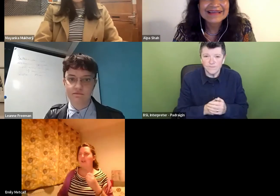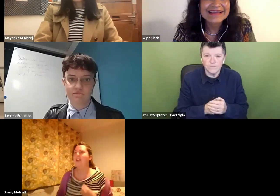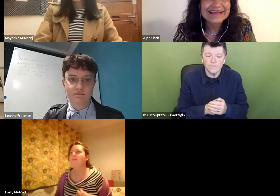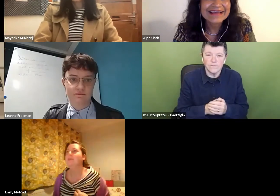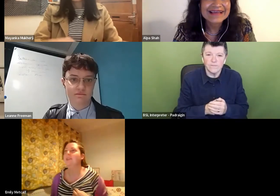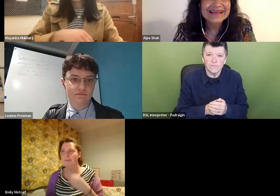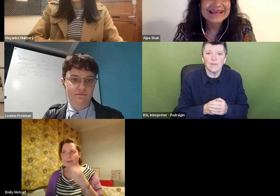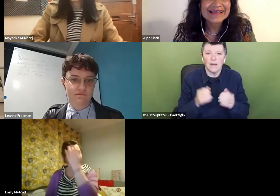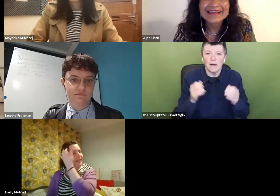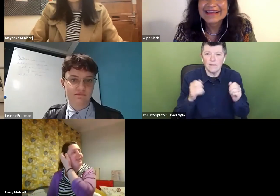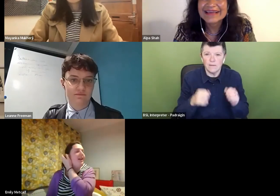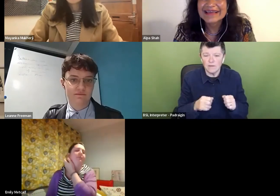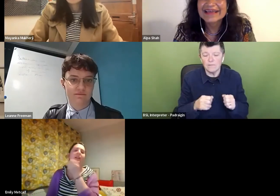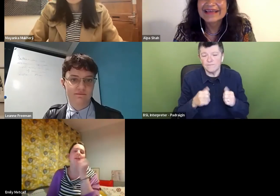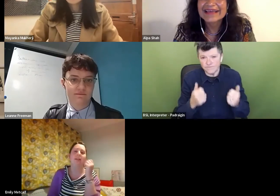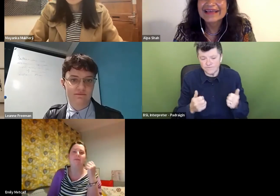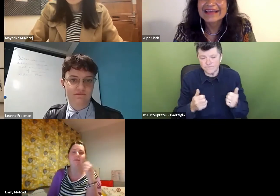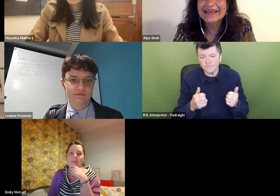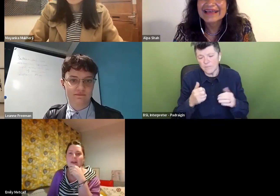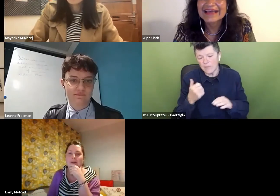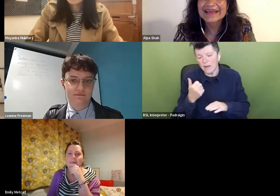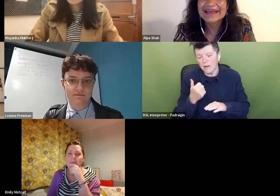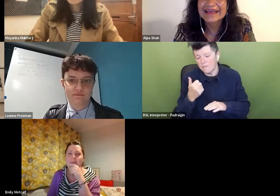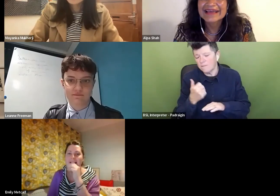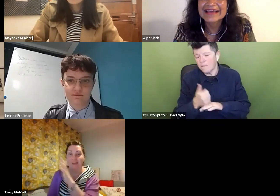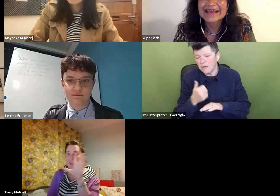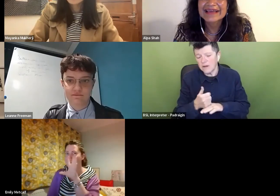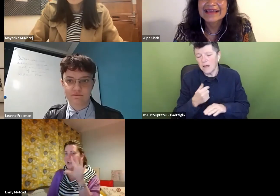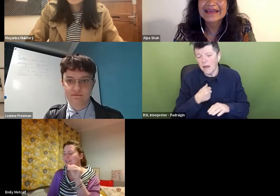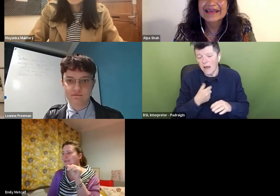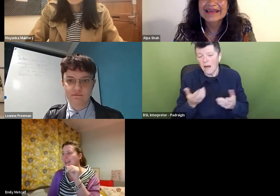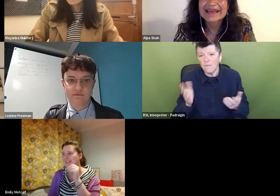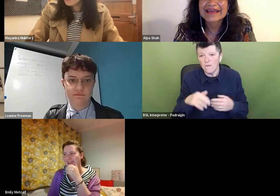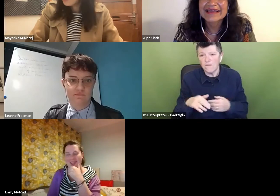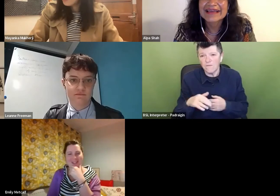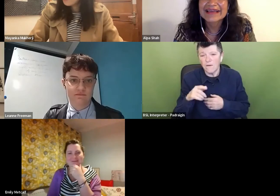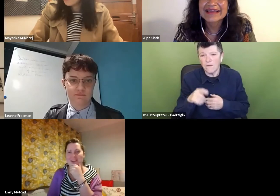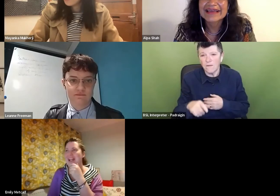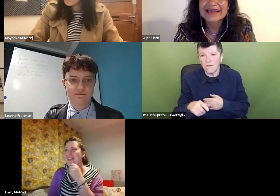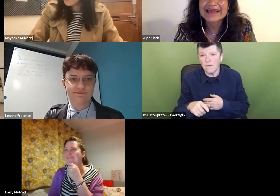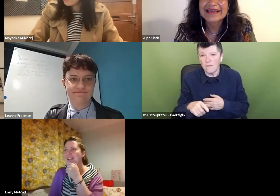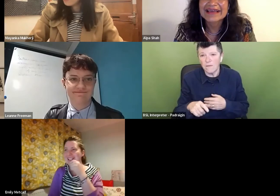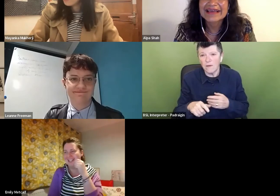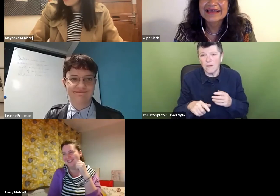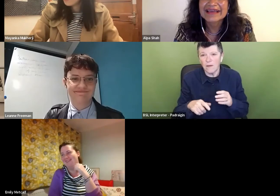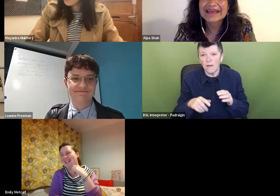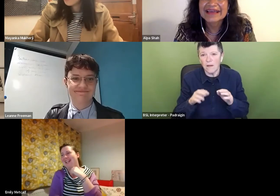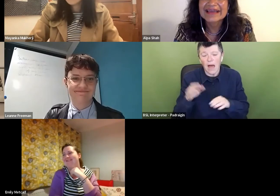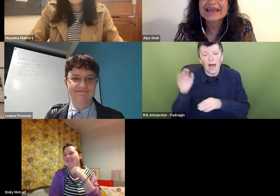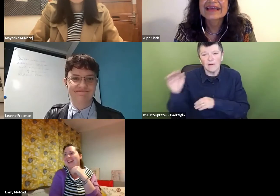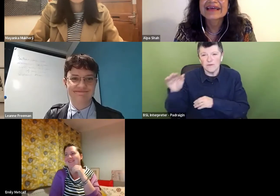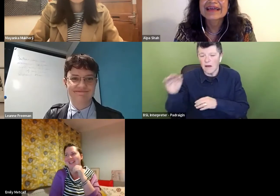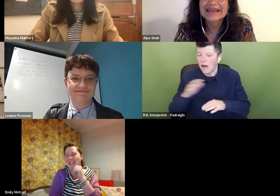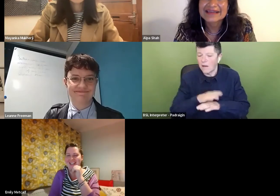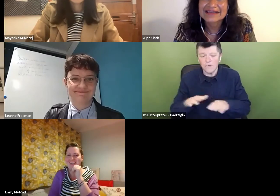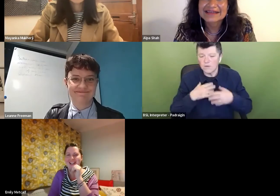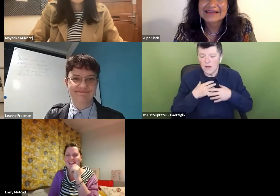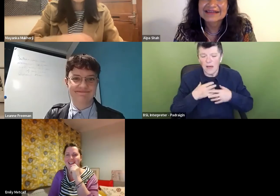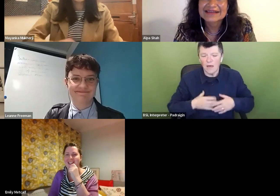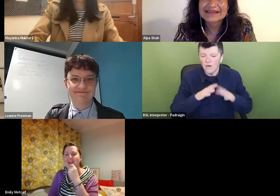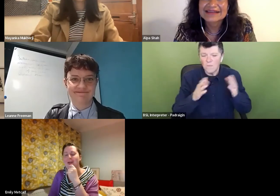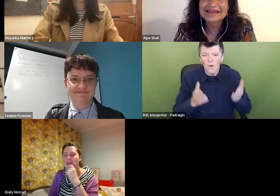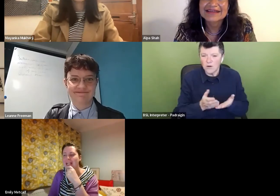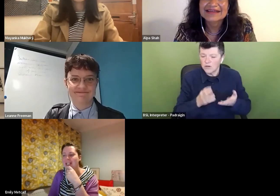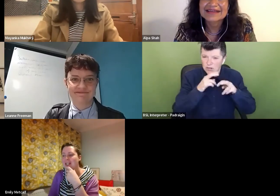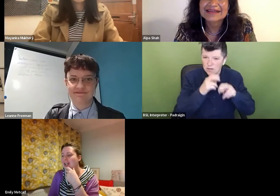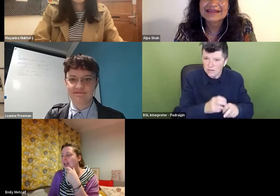Yeah, sure. So basically, I'm coming from outside of anthropology. I'm not an anthropologist, but have an